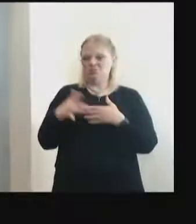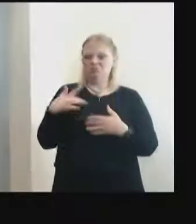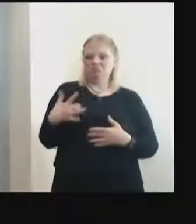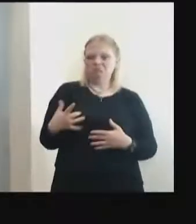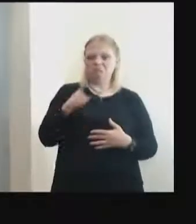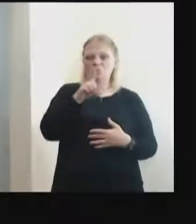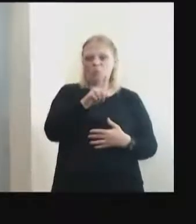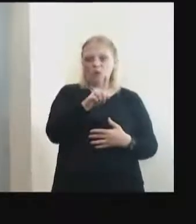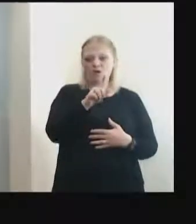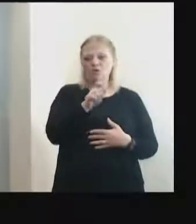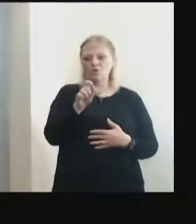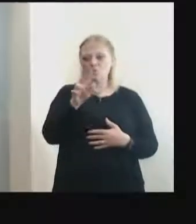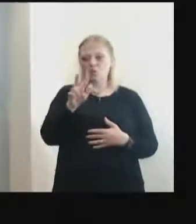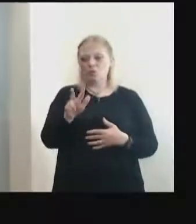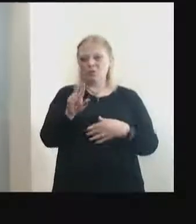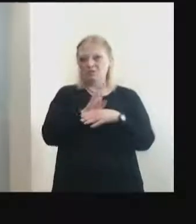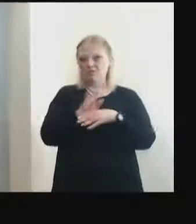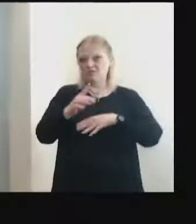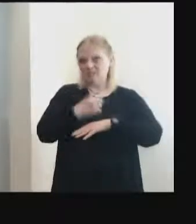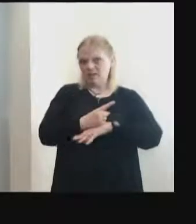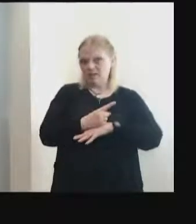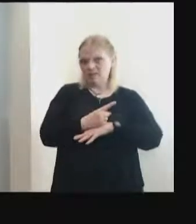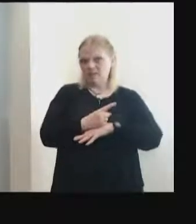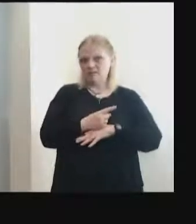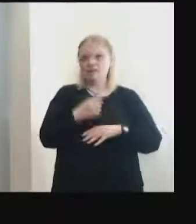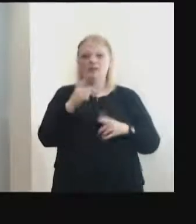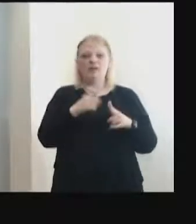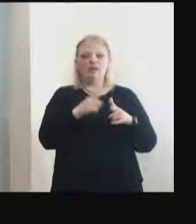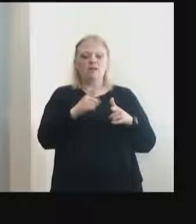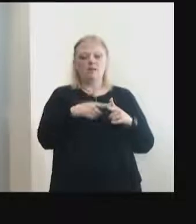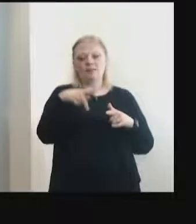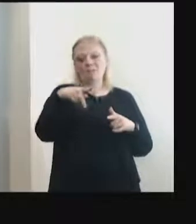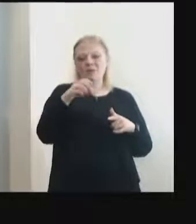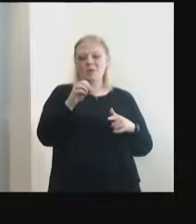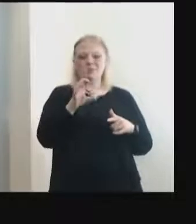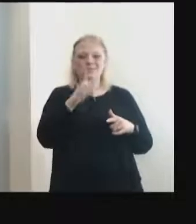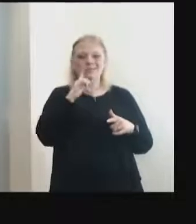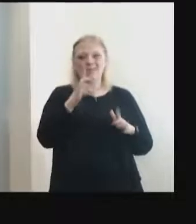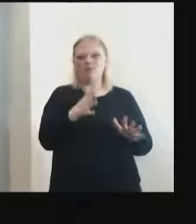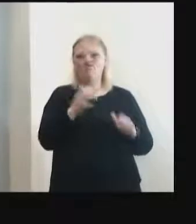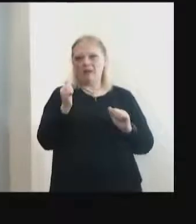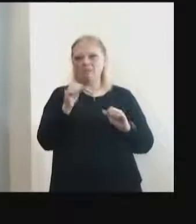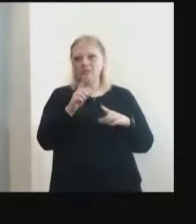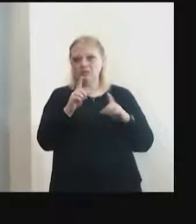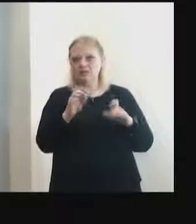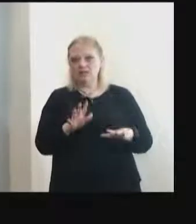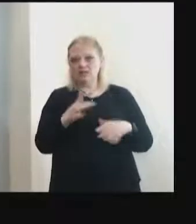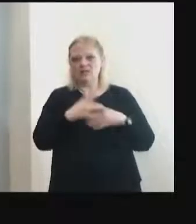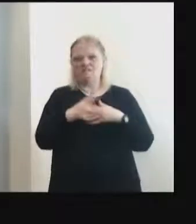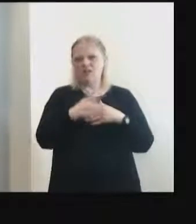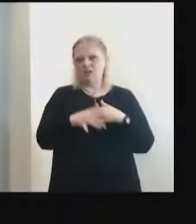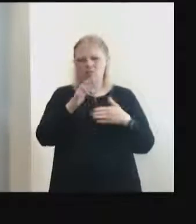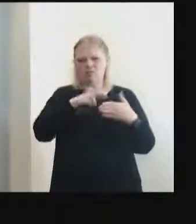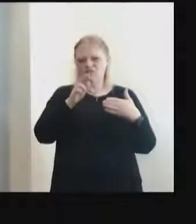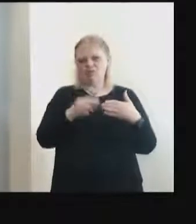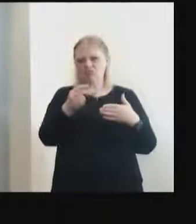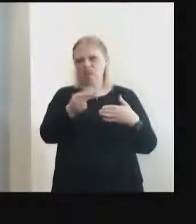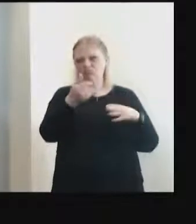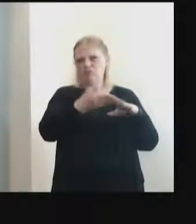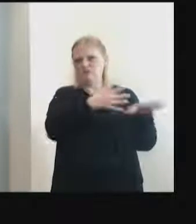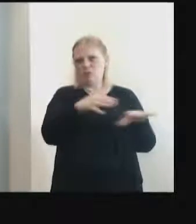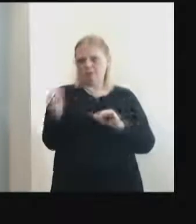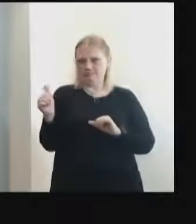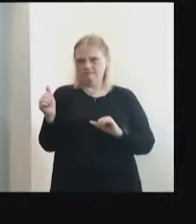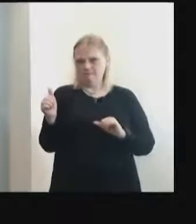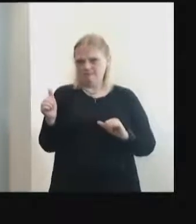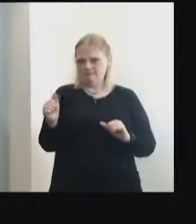1 to 3 business days, and then our rapid point-of-care tests, and those are available on site before you drive away. So please,